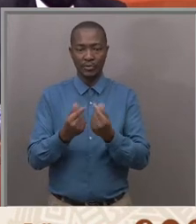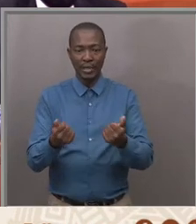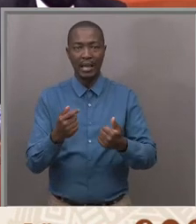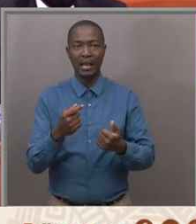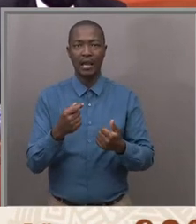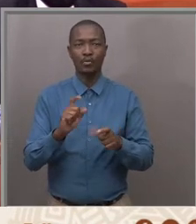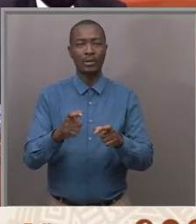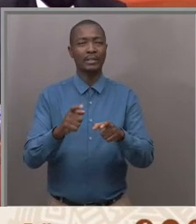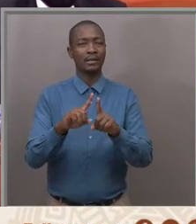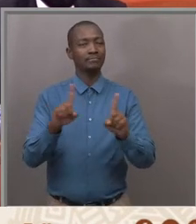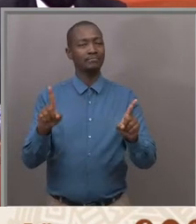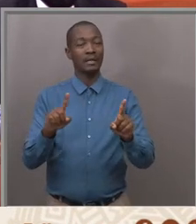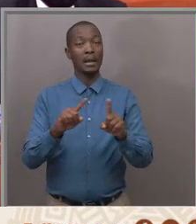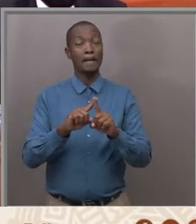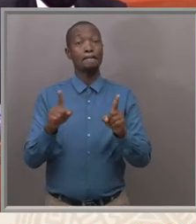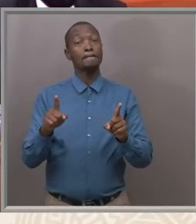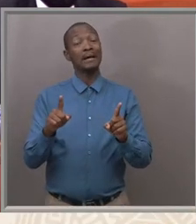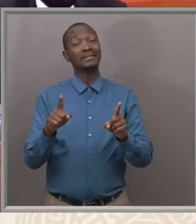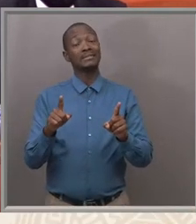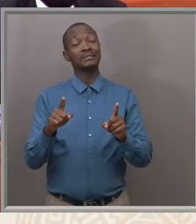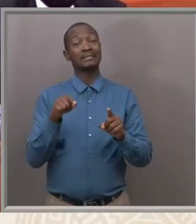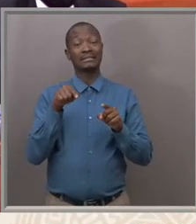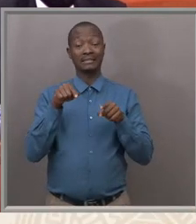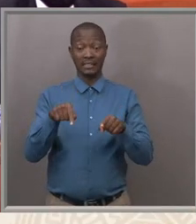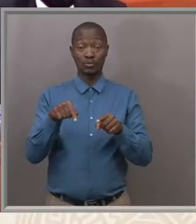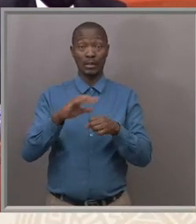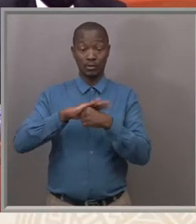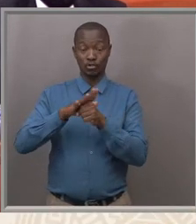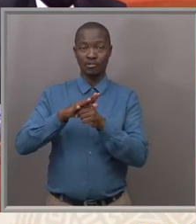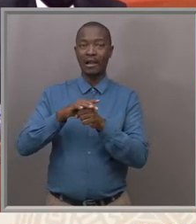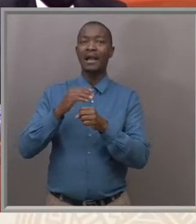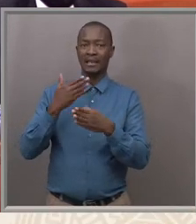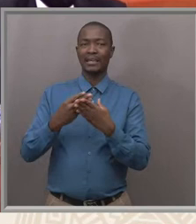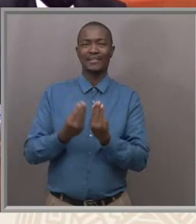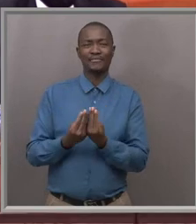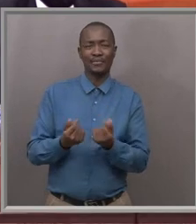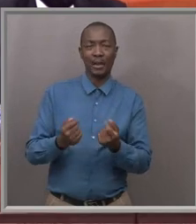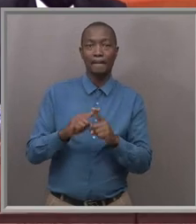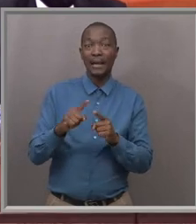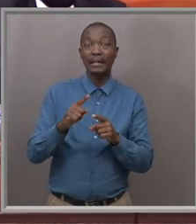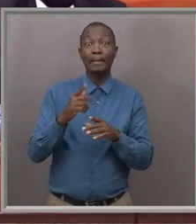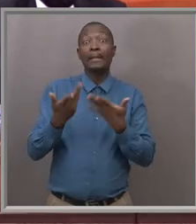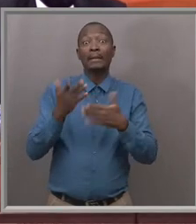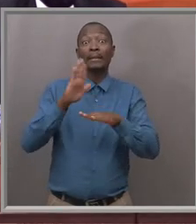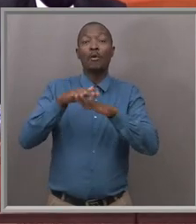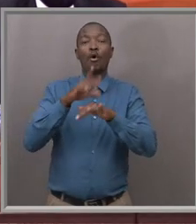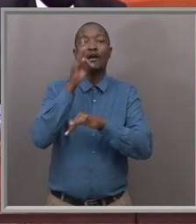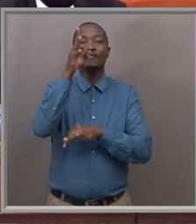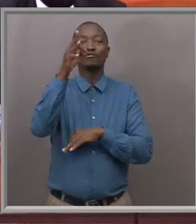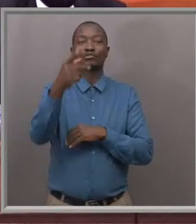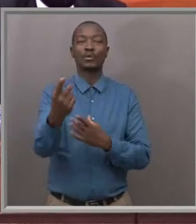pass, but there may be more new pandemics coming our way.